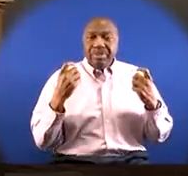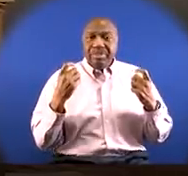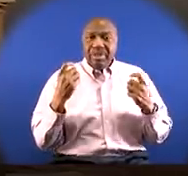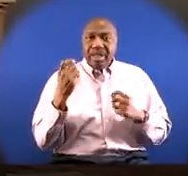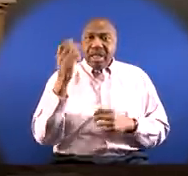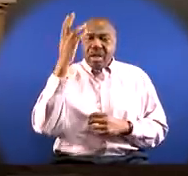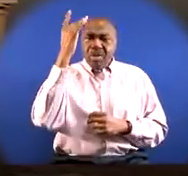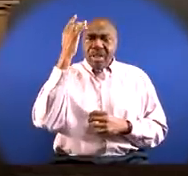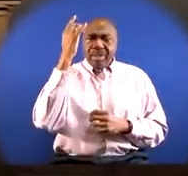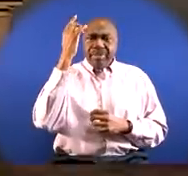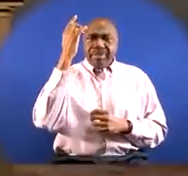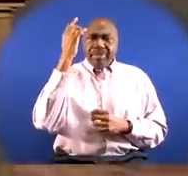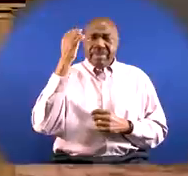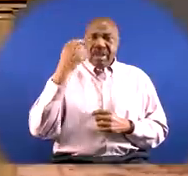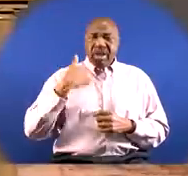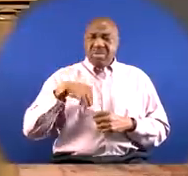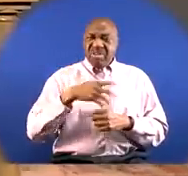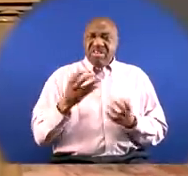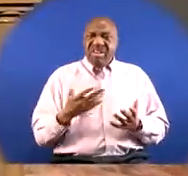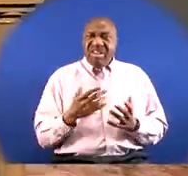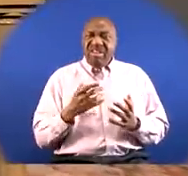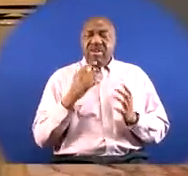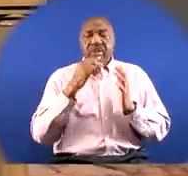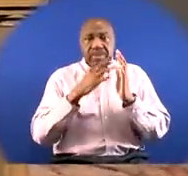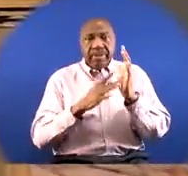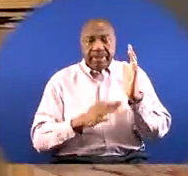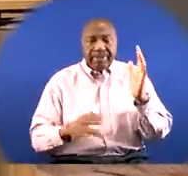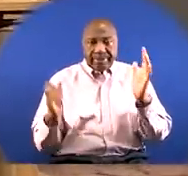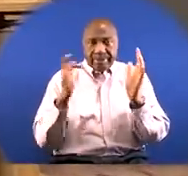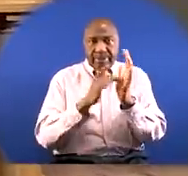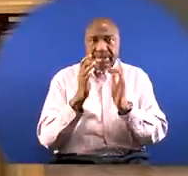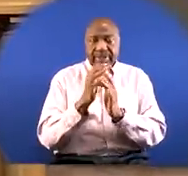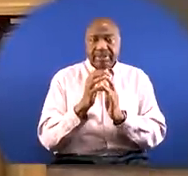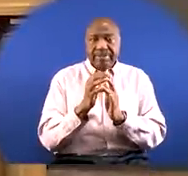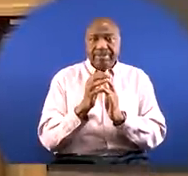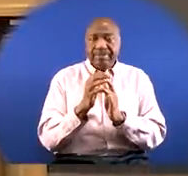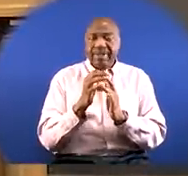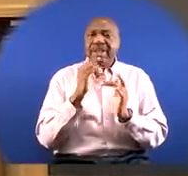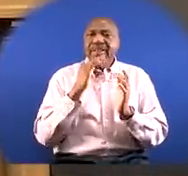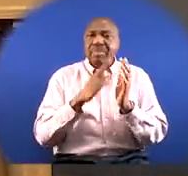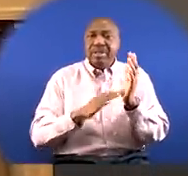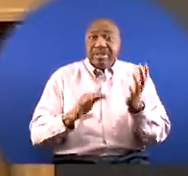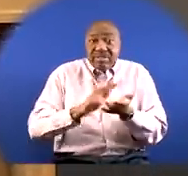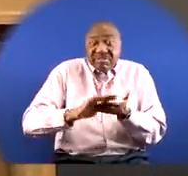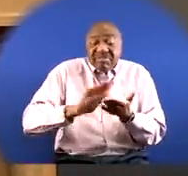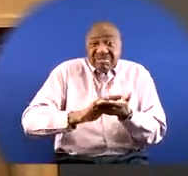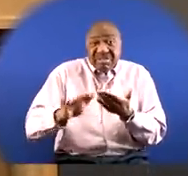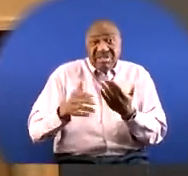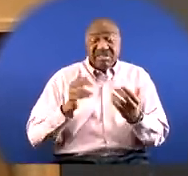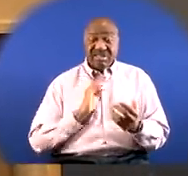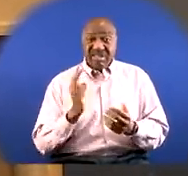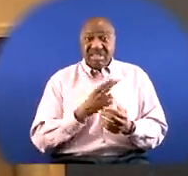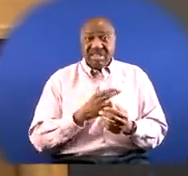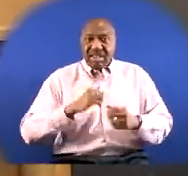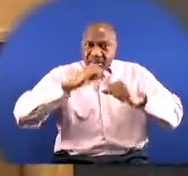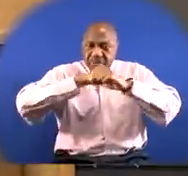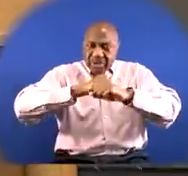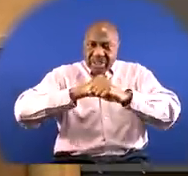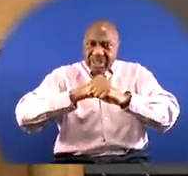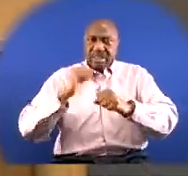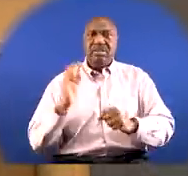are here because of the blood. Because of the blood that cleanses us, because of the blood that covers